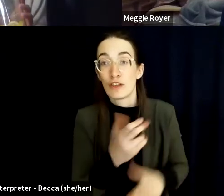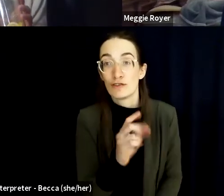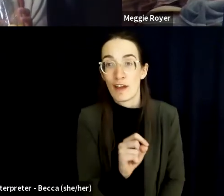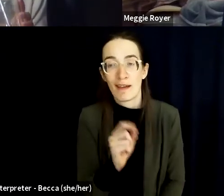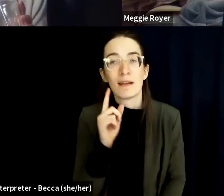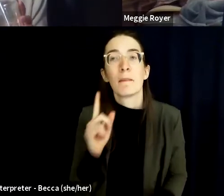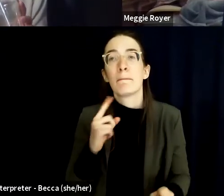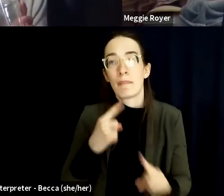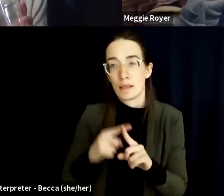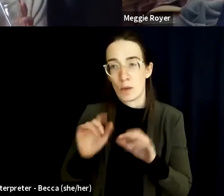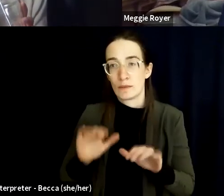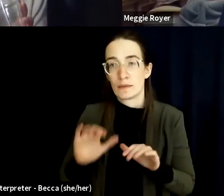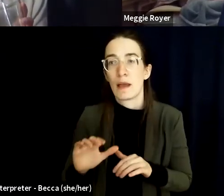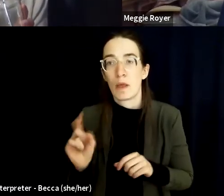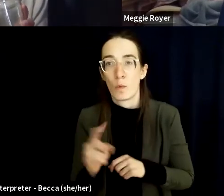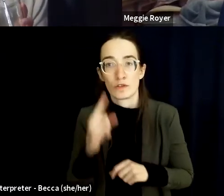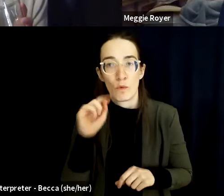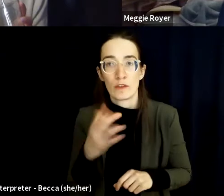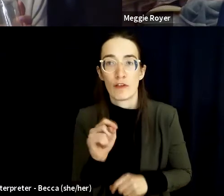well.